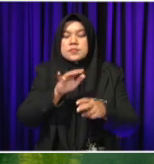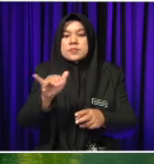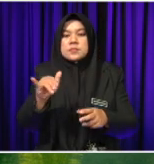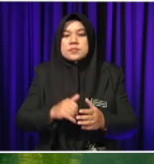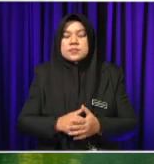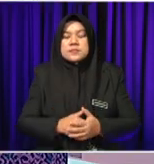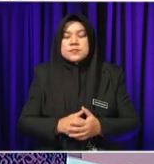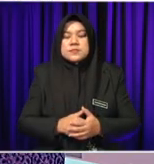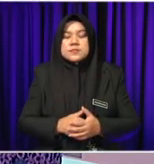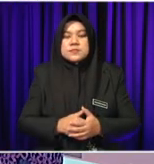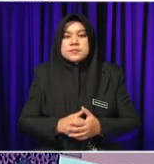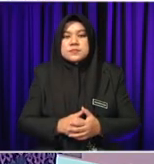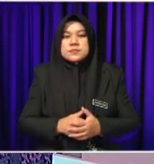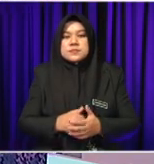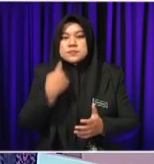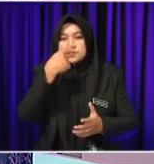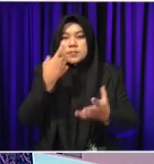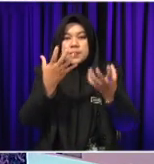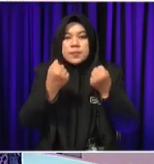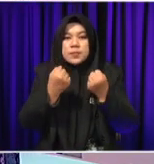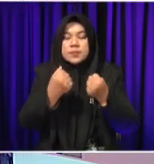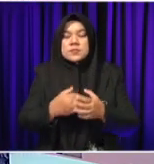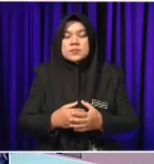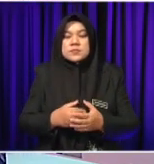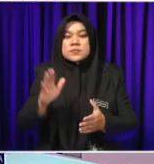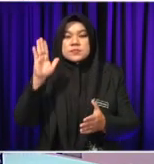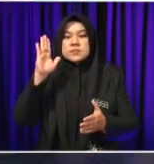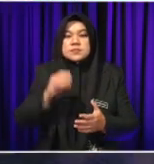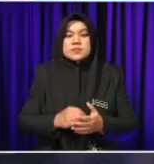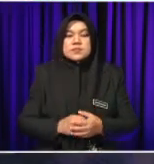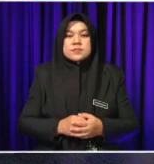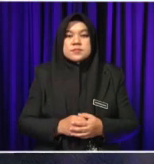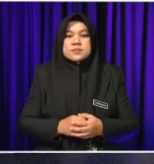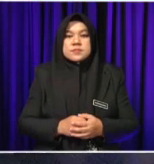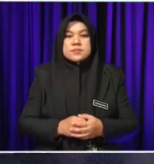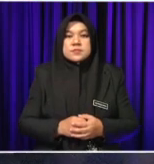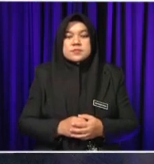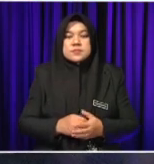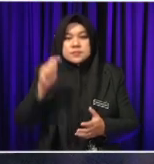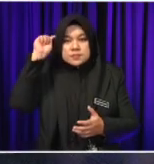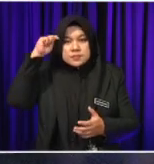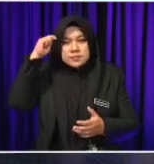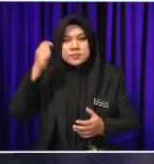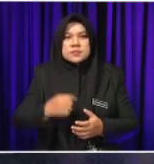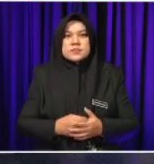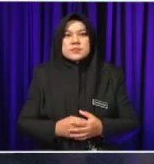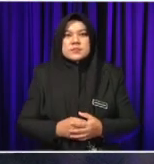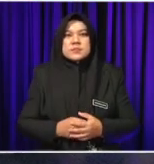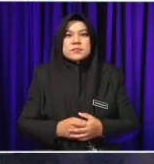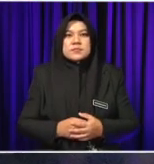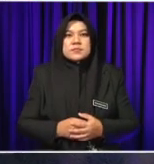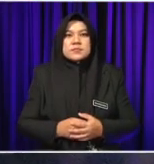the theme for this poem? Anyone wants to give it a shot? Anyone, what is the theme? Mm. Make a guess. Madam? Yes.